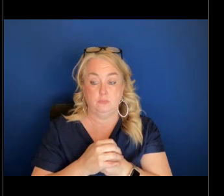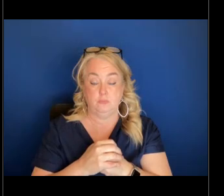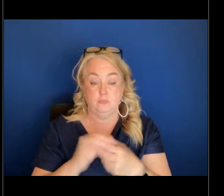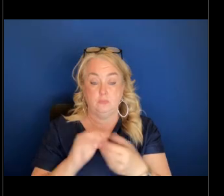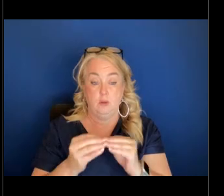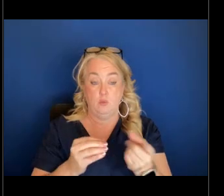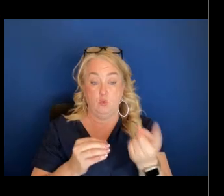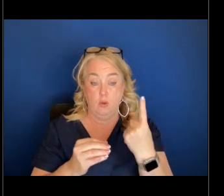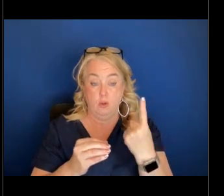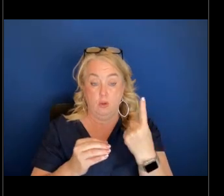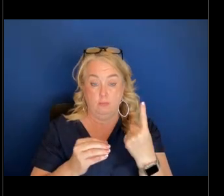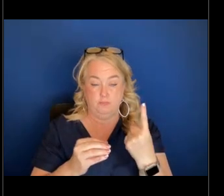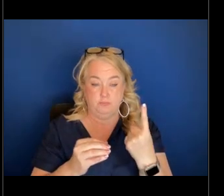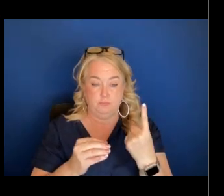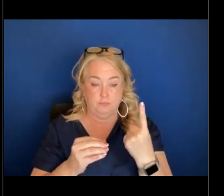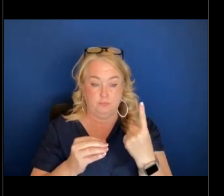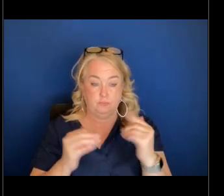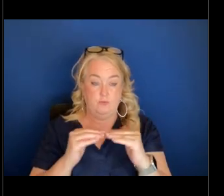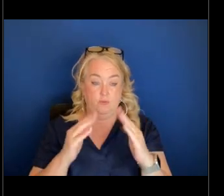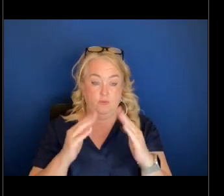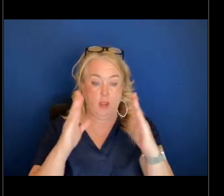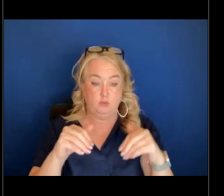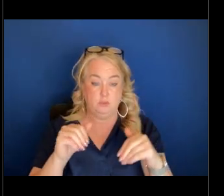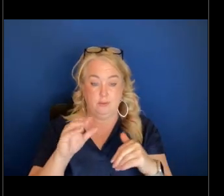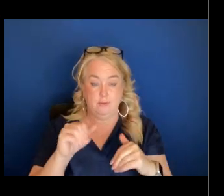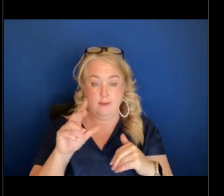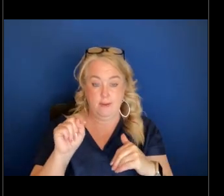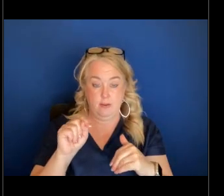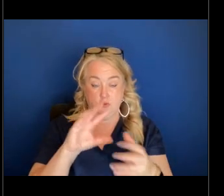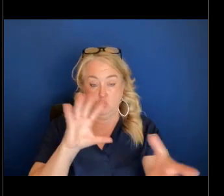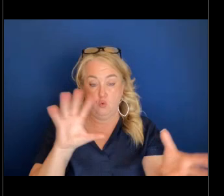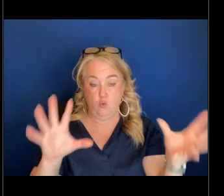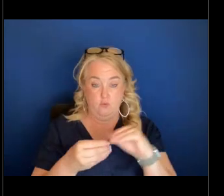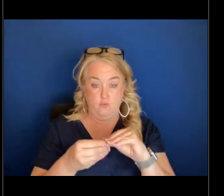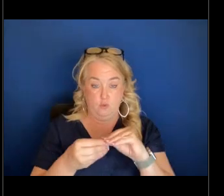Topic 1, Fair Housing Act Overview,